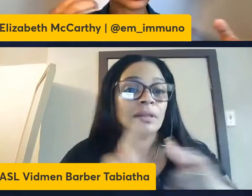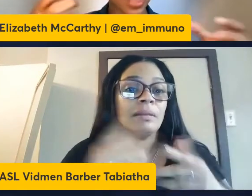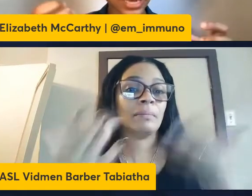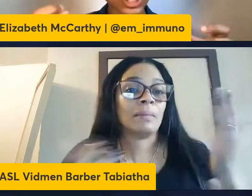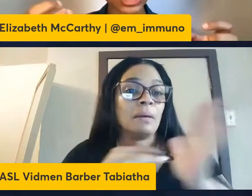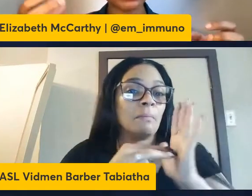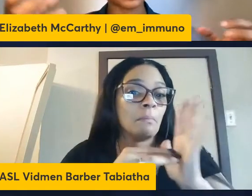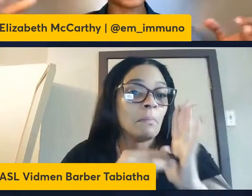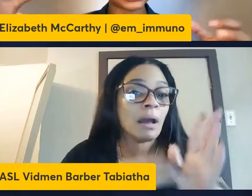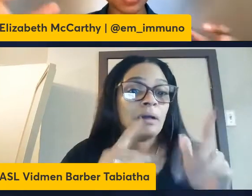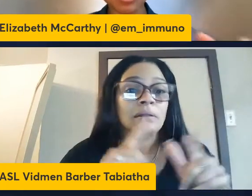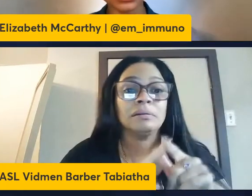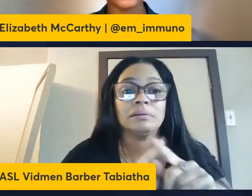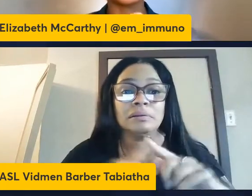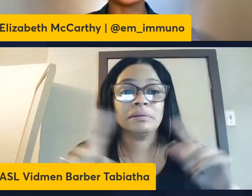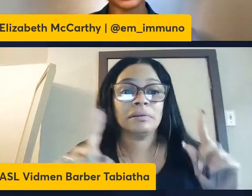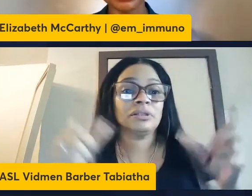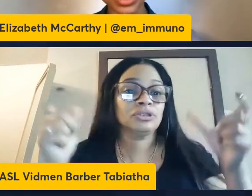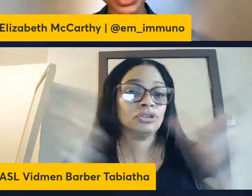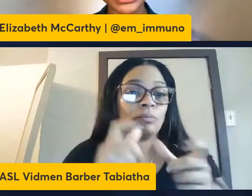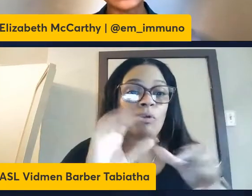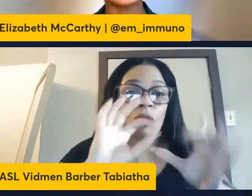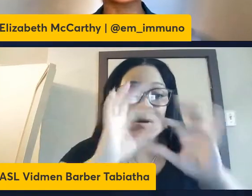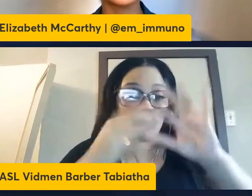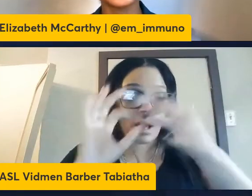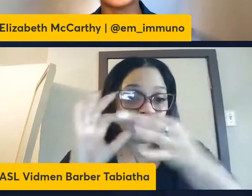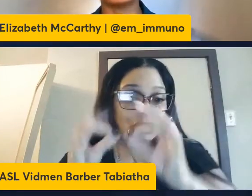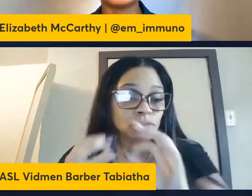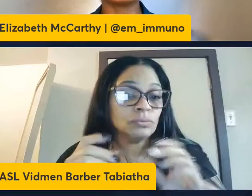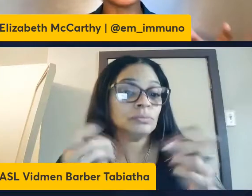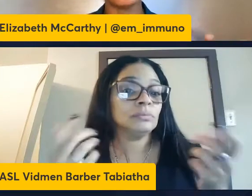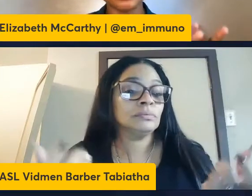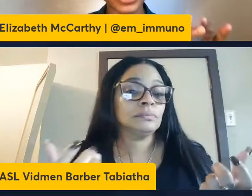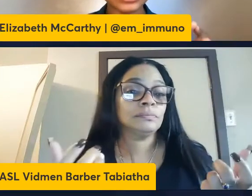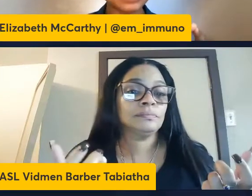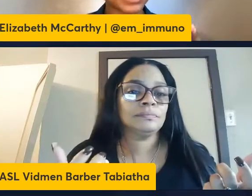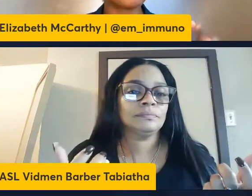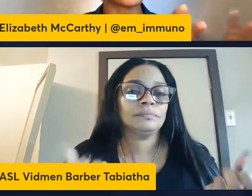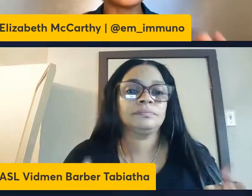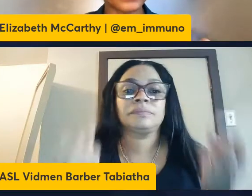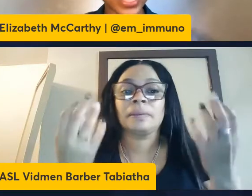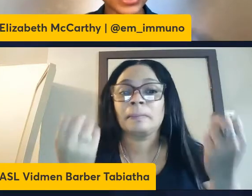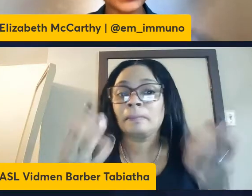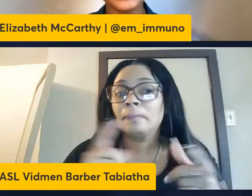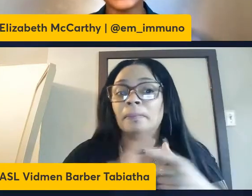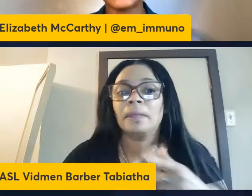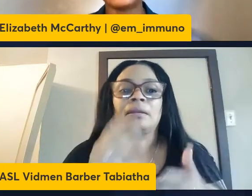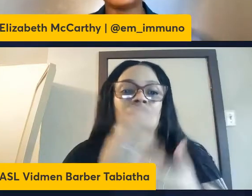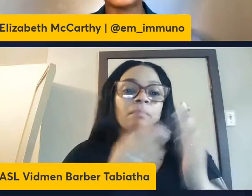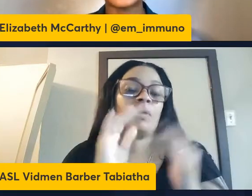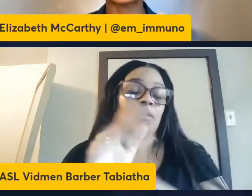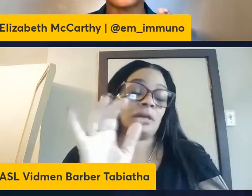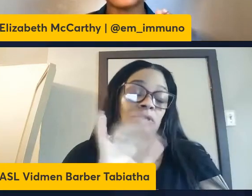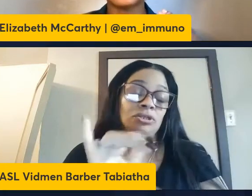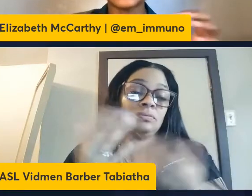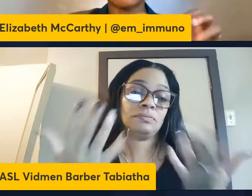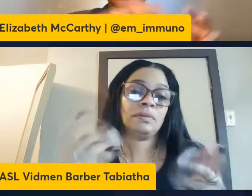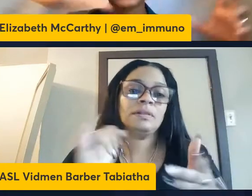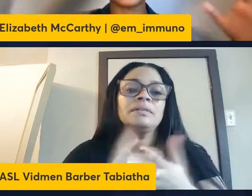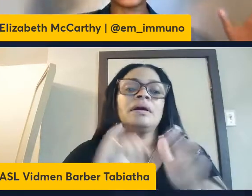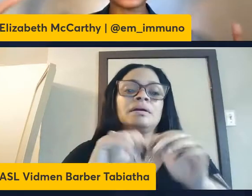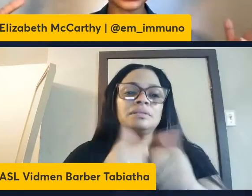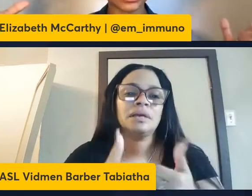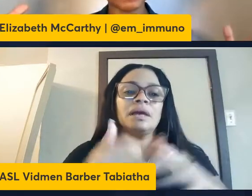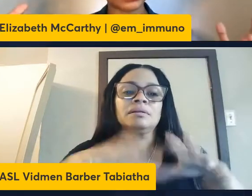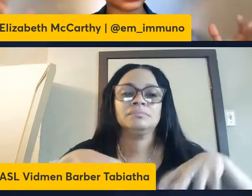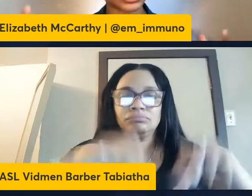modeling interaction between small molecules and proteins, and then bioinformatics being part of that. But that's how I think of